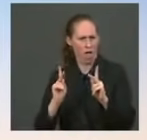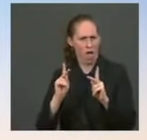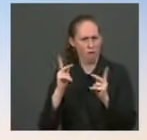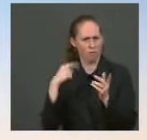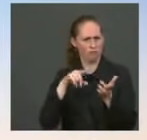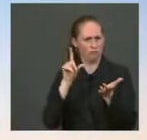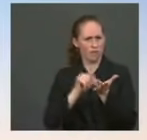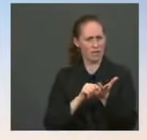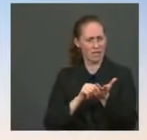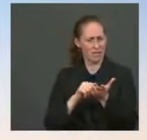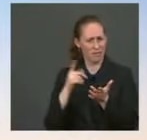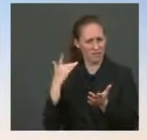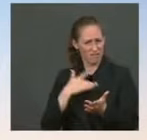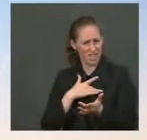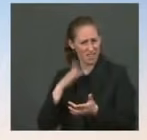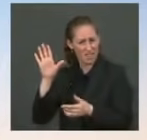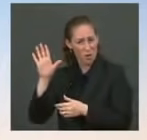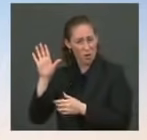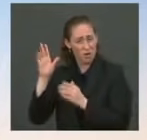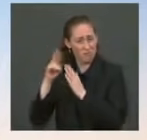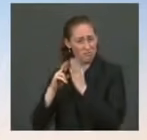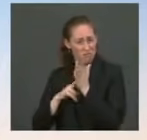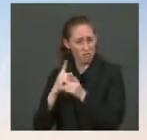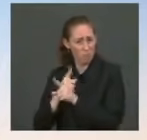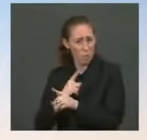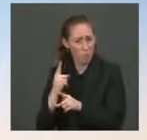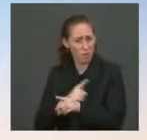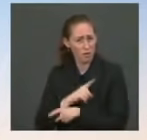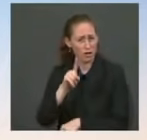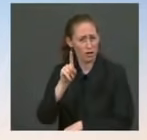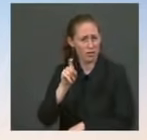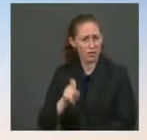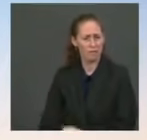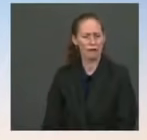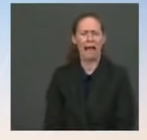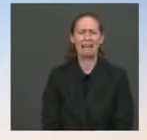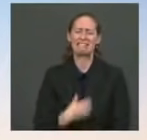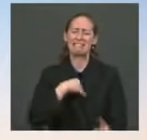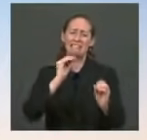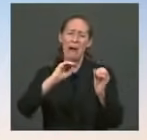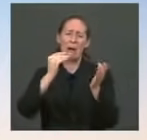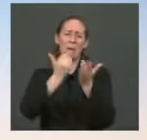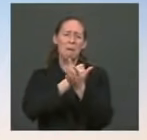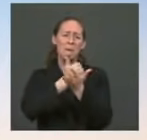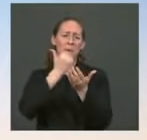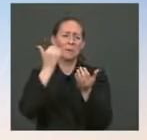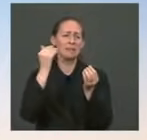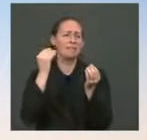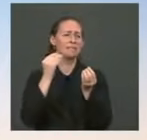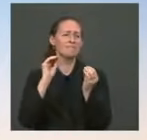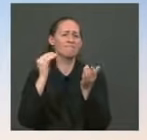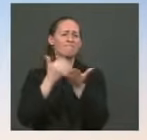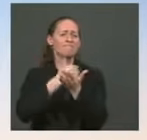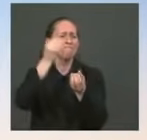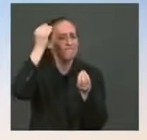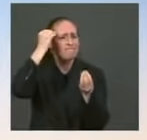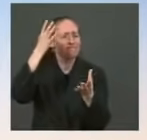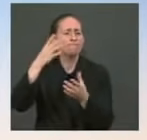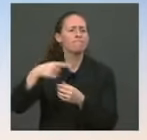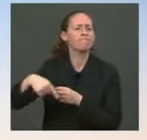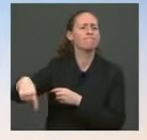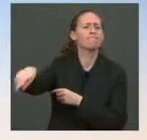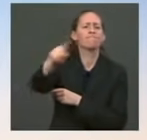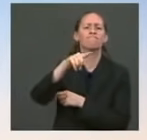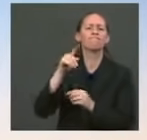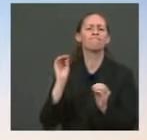transparency delivered and the greater good served? Well, I don't have anything new to say on the on Julian Assange, and I would point you to the Department of Justice on that.